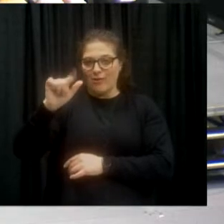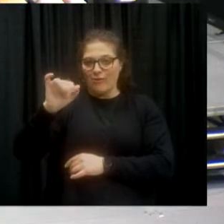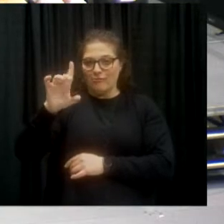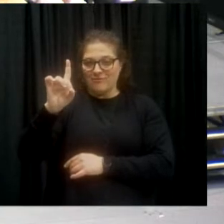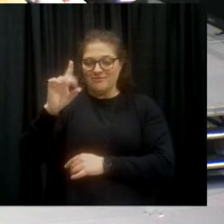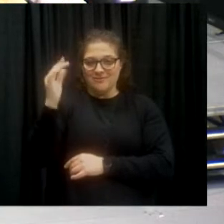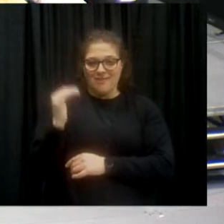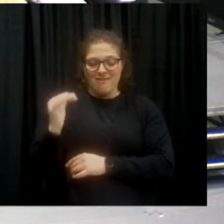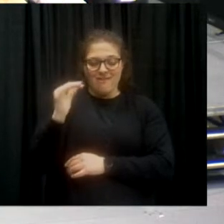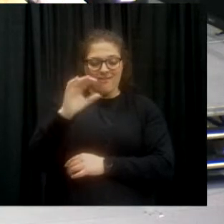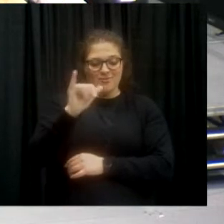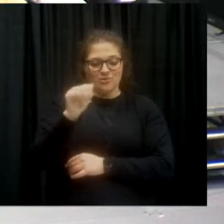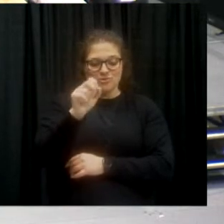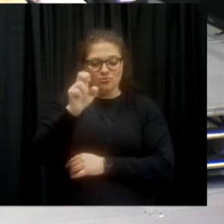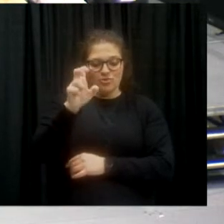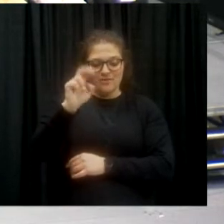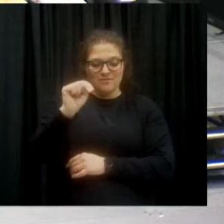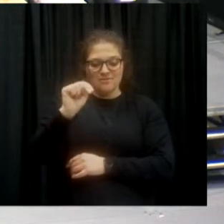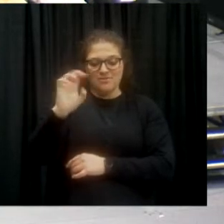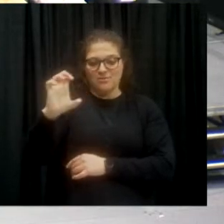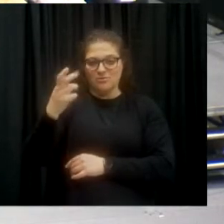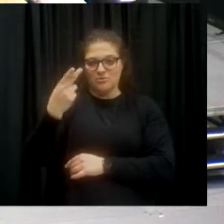Church.